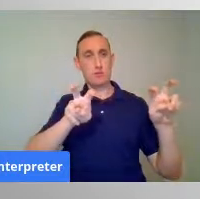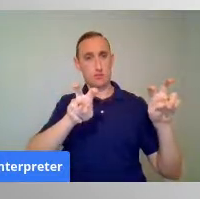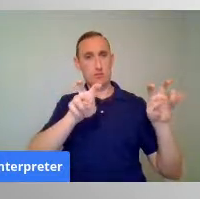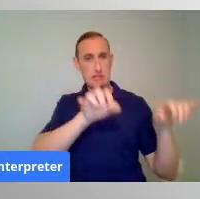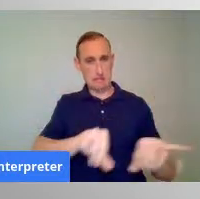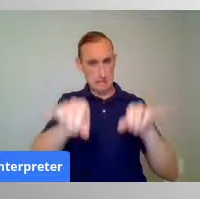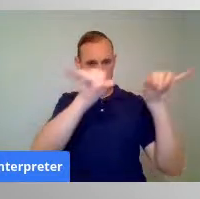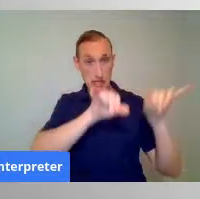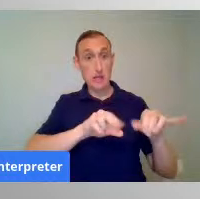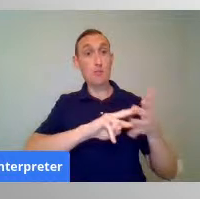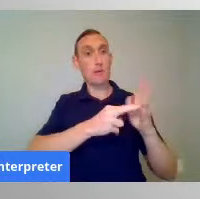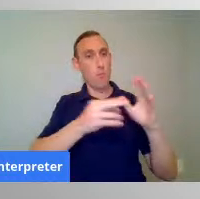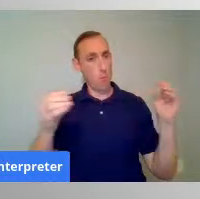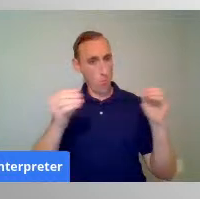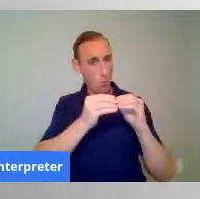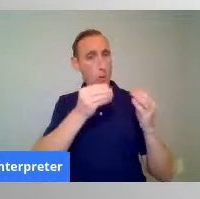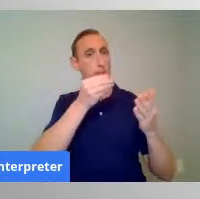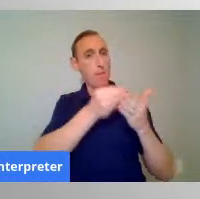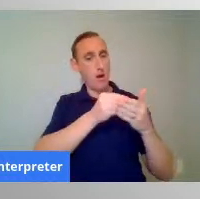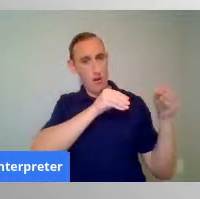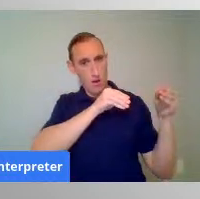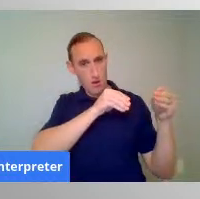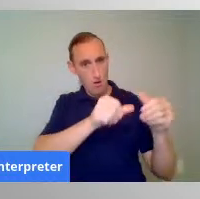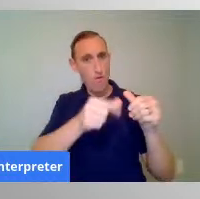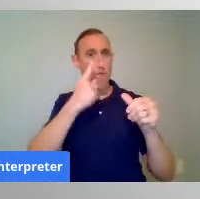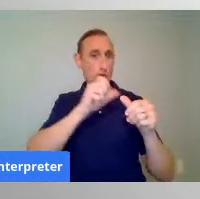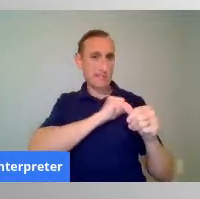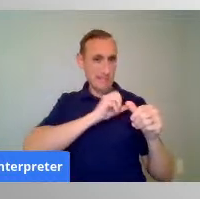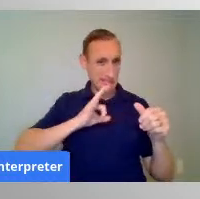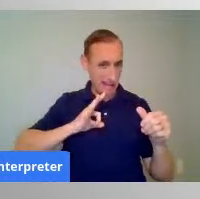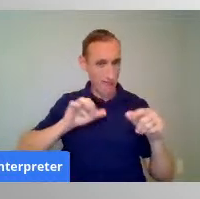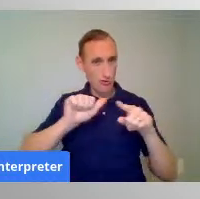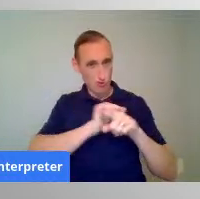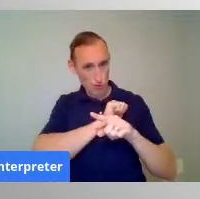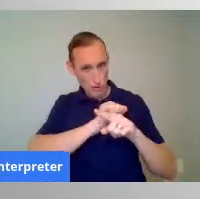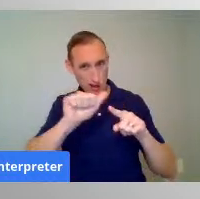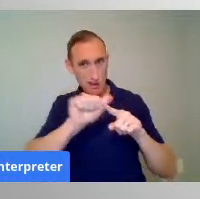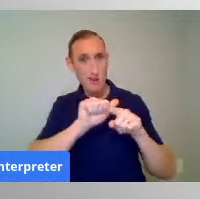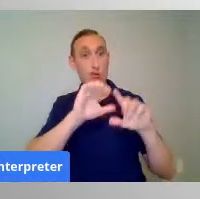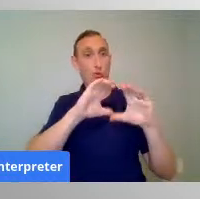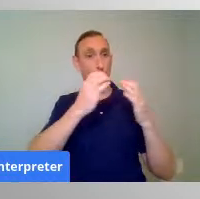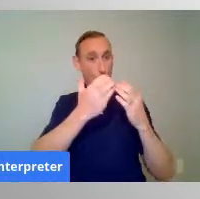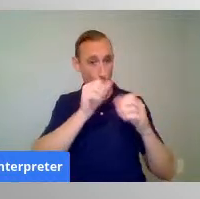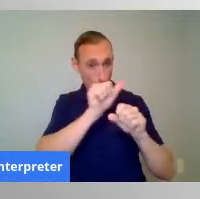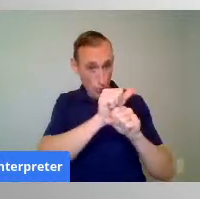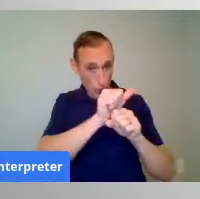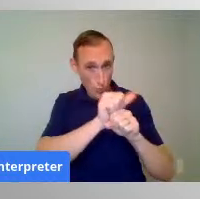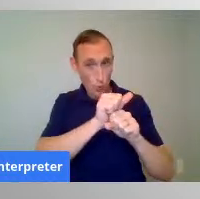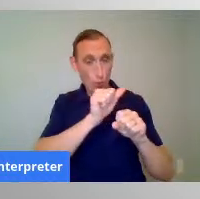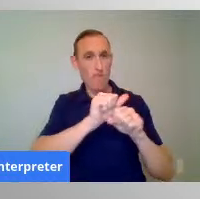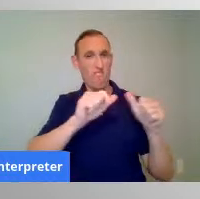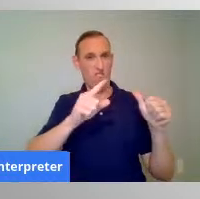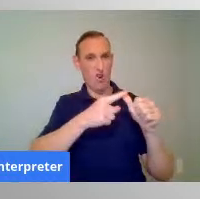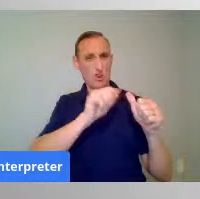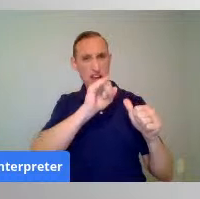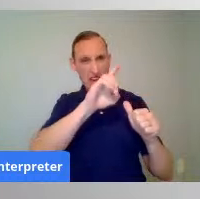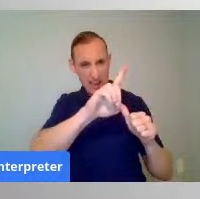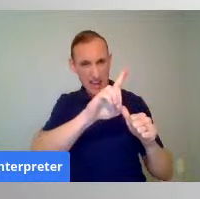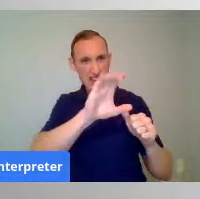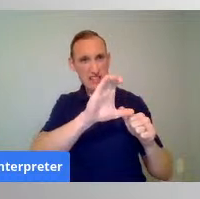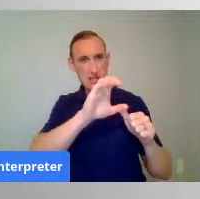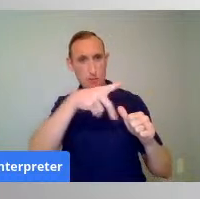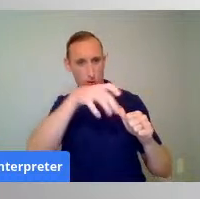staff training. They had to take coursework. They had to, they always do first aid and CPR, but it was